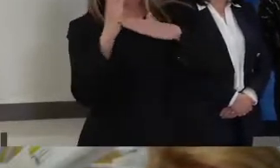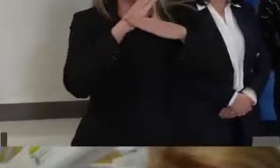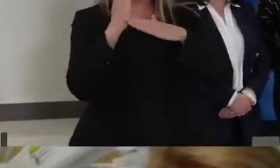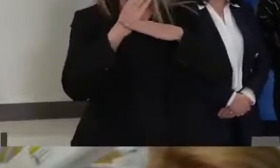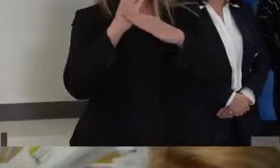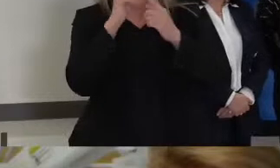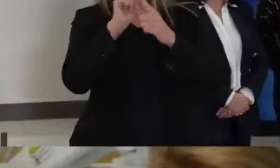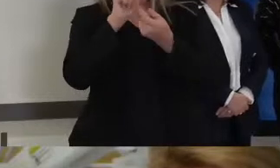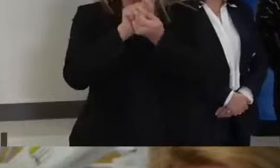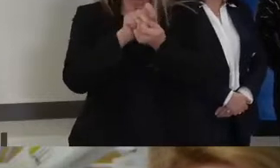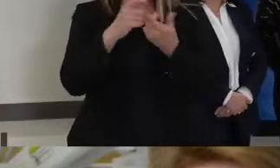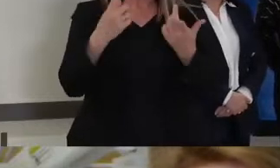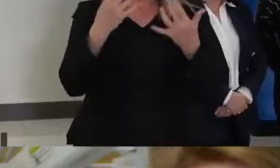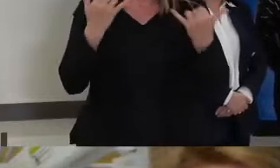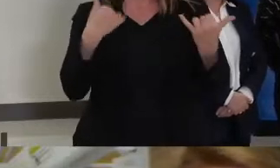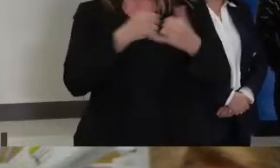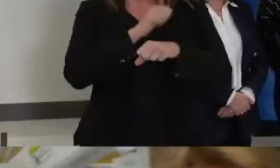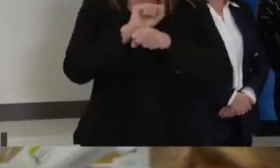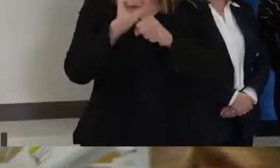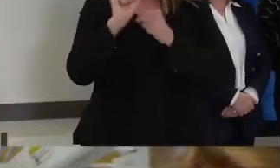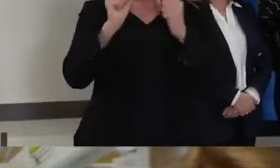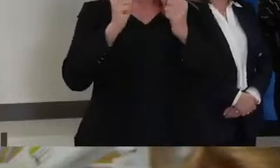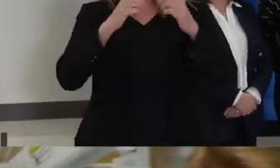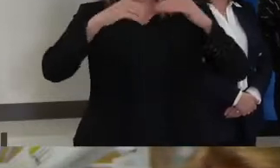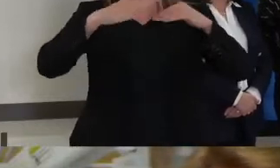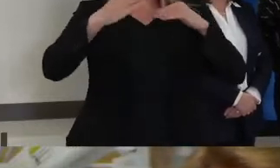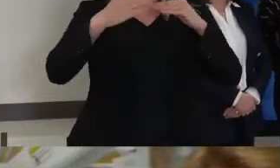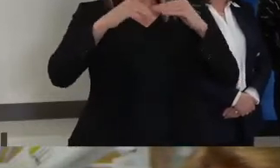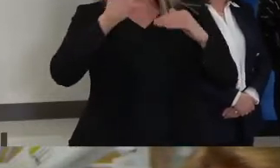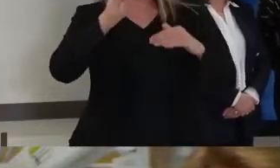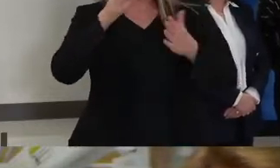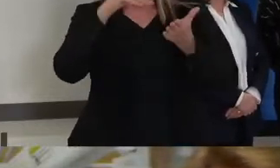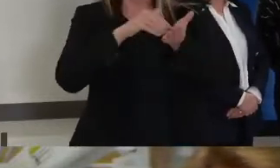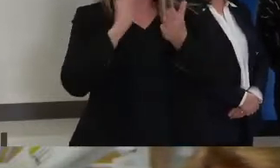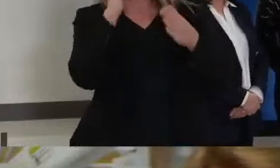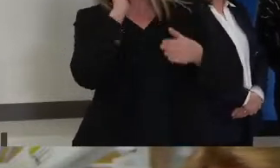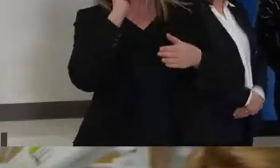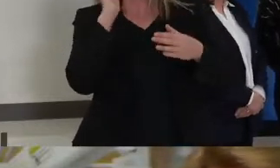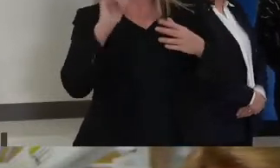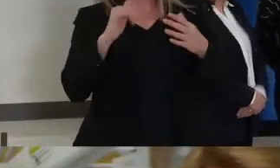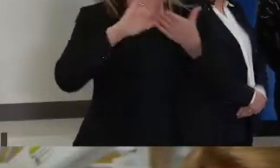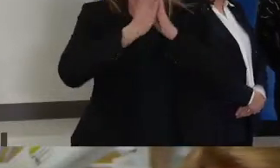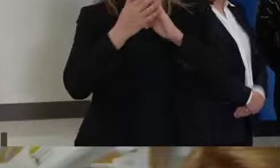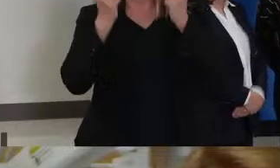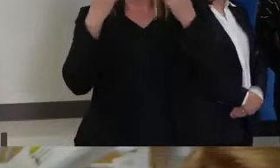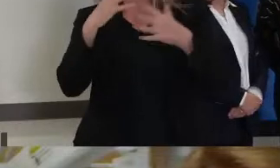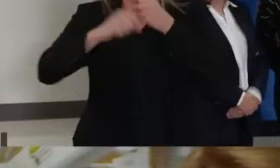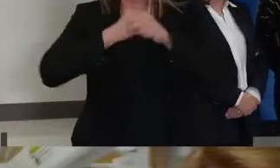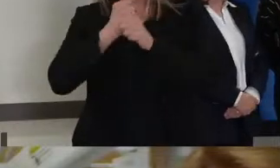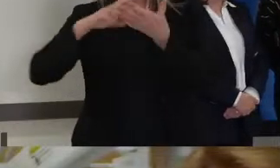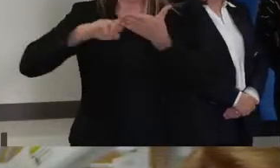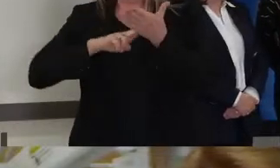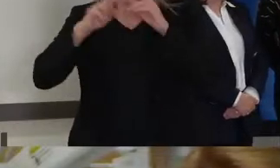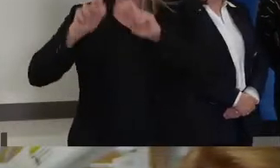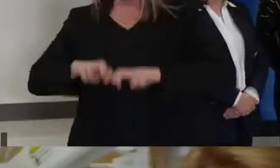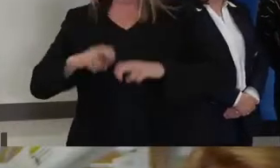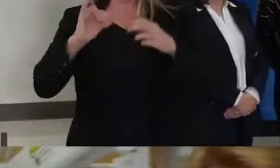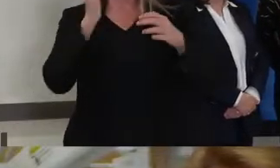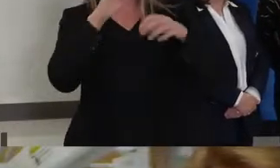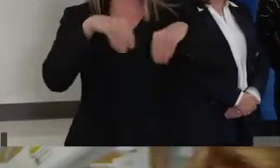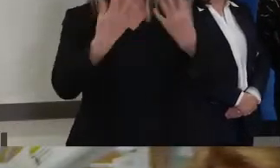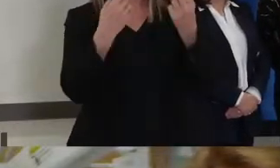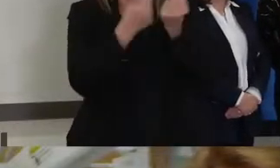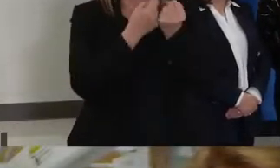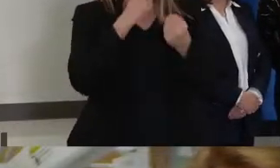we're looking at supporting minimum 6,000 beds. That's gone through a multi-year needs assessment that would provide support for 10 to